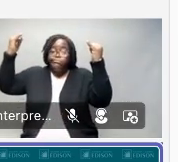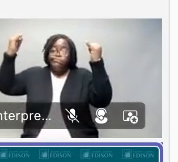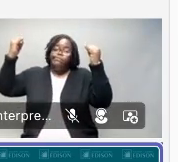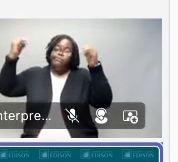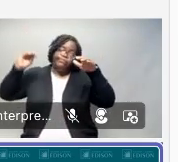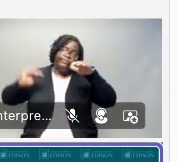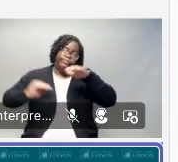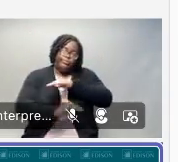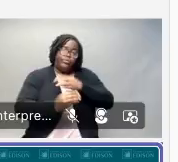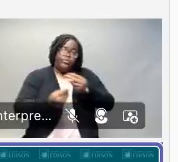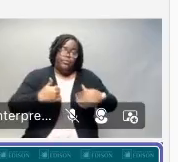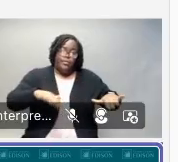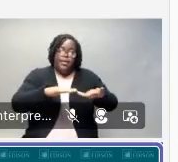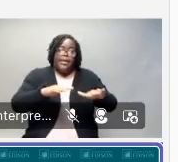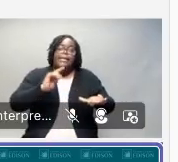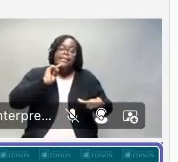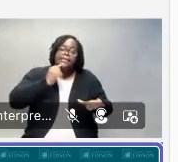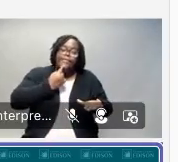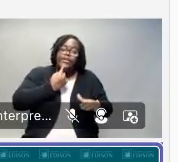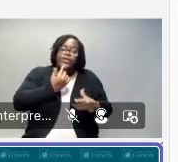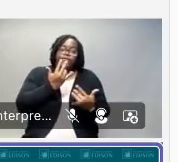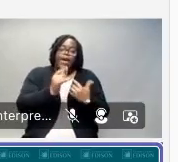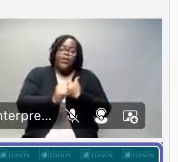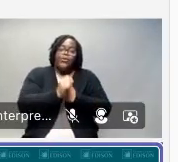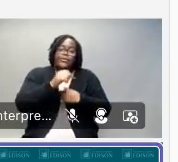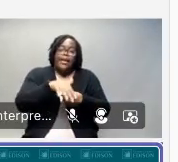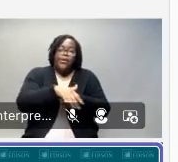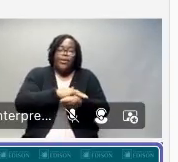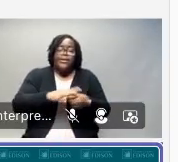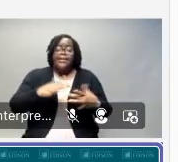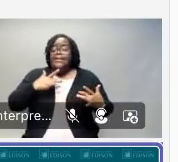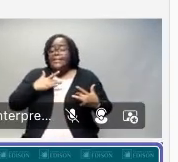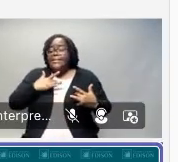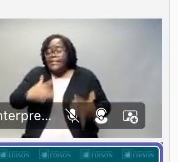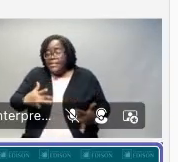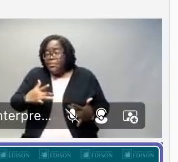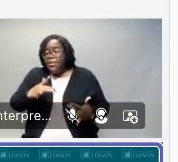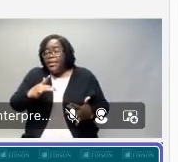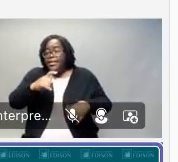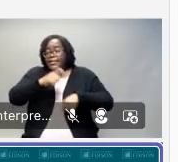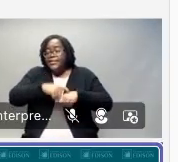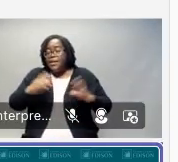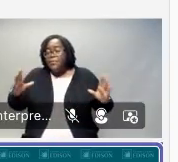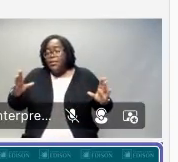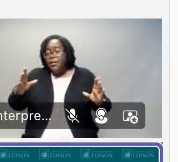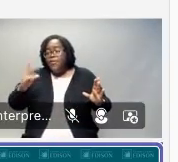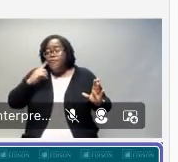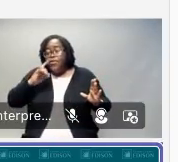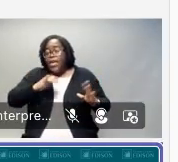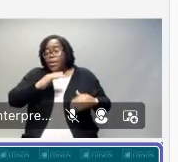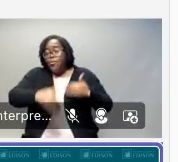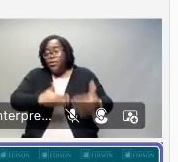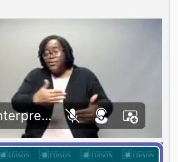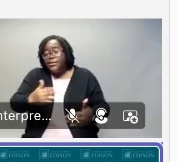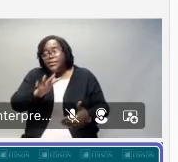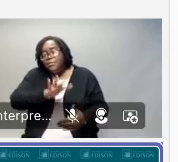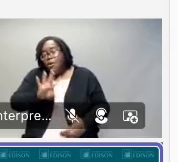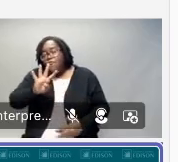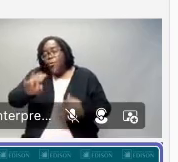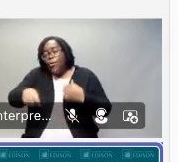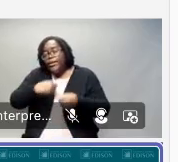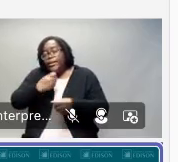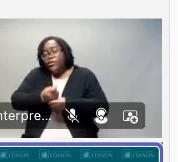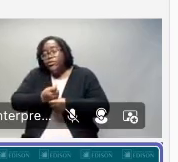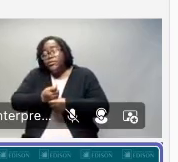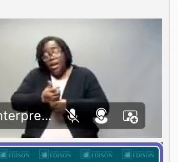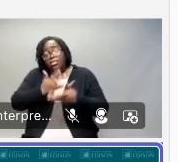fire risk areas. The typical timeline for undergrounding is approximately 4 years. It's a significant